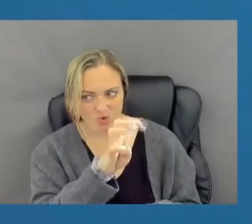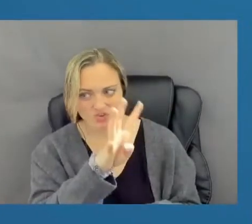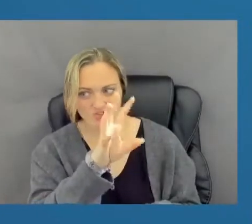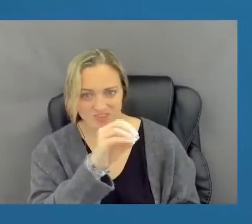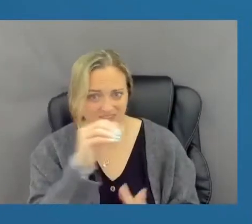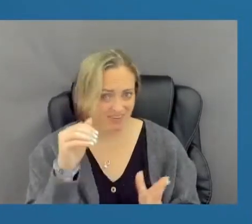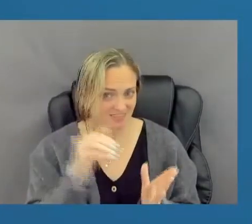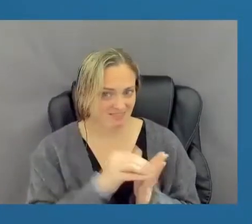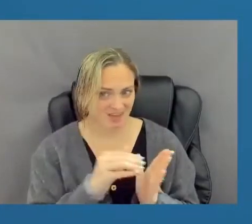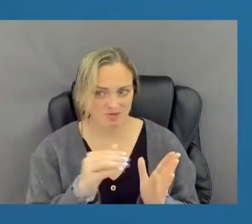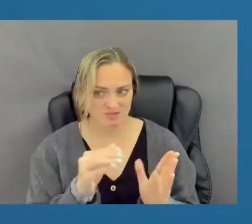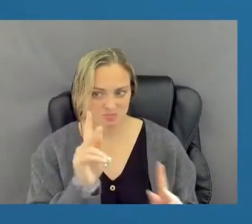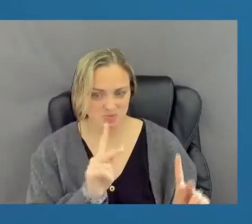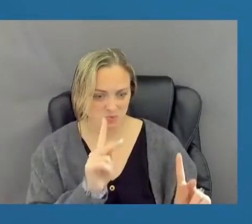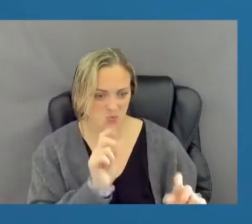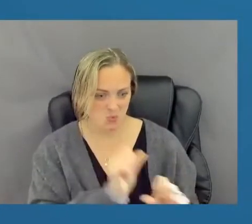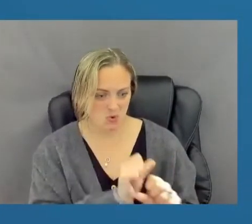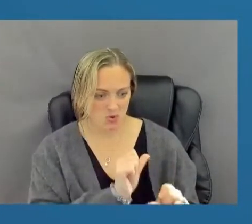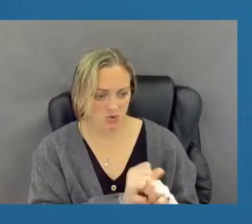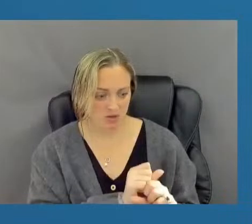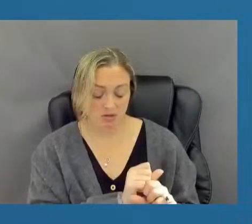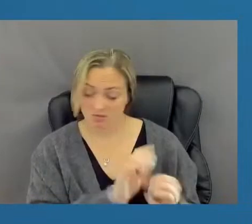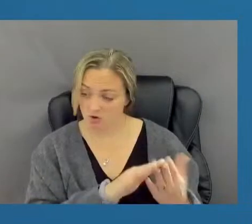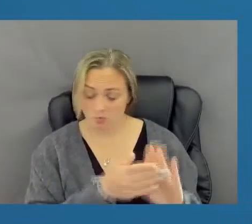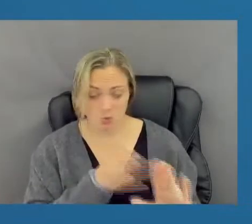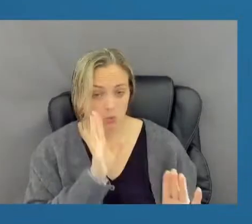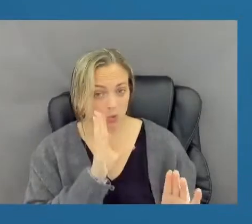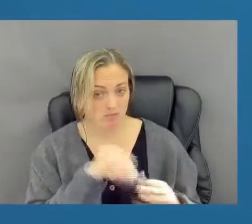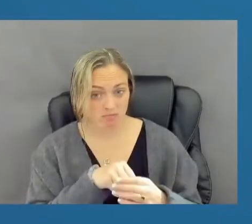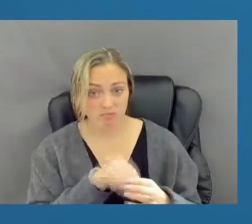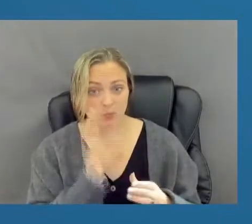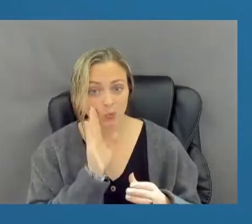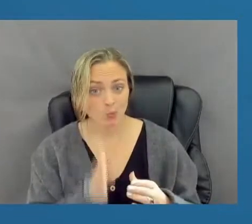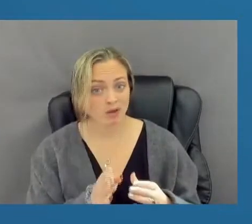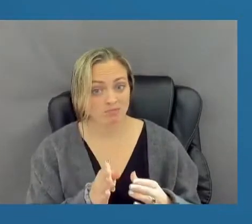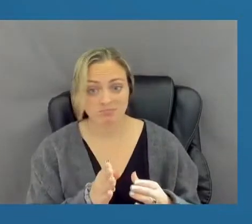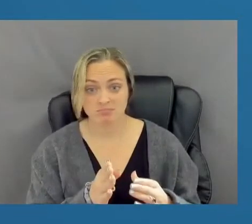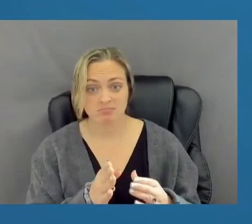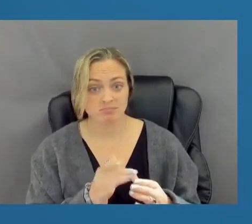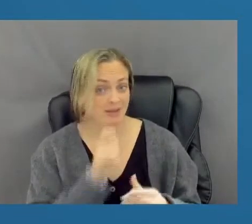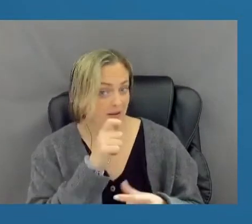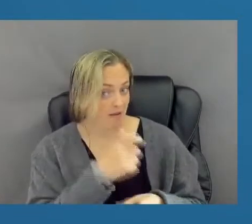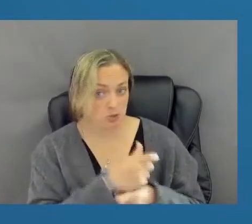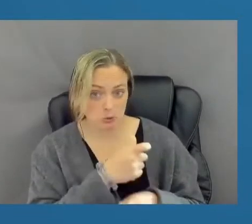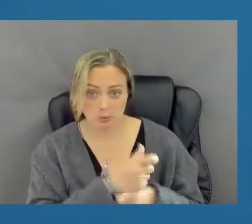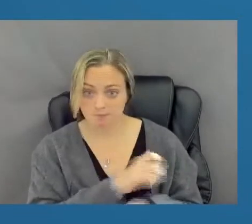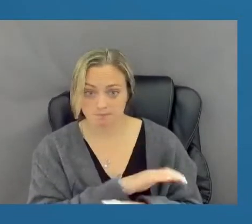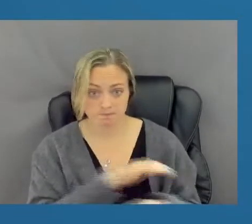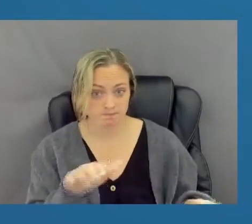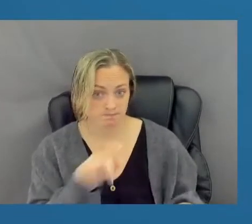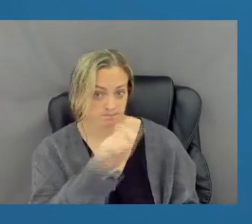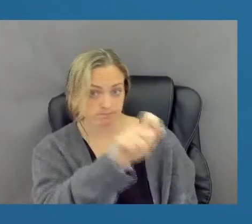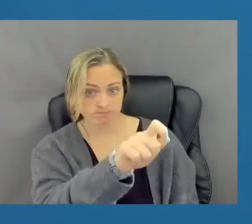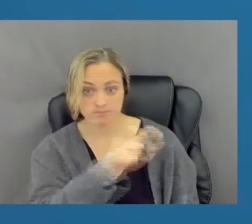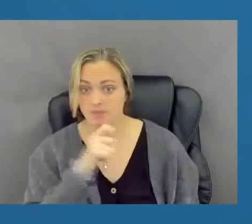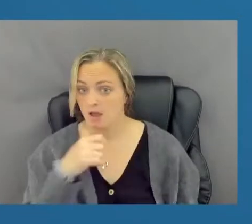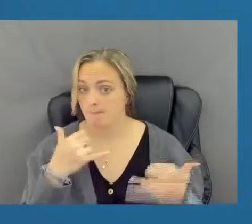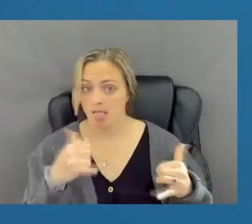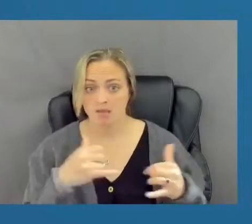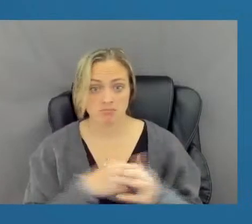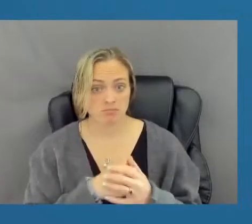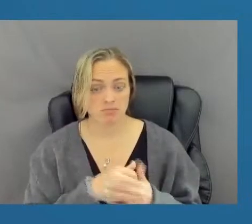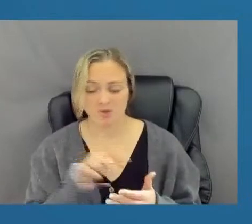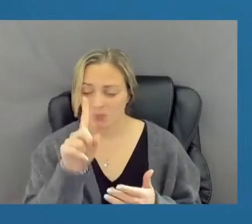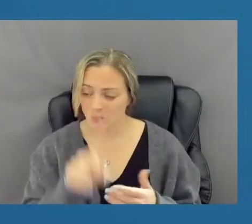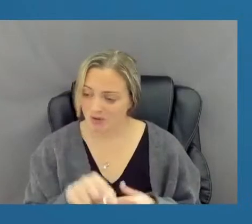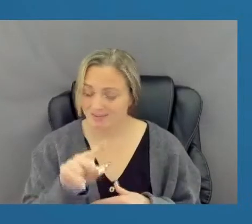450,000 of us, and we're going to get community involvement. This is no time to joke. This is no time to play. We need Medicare